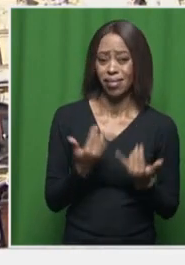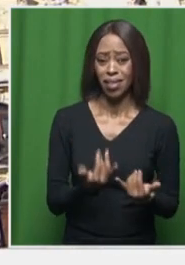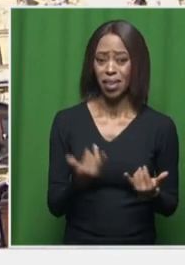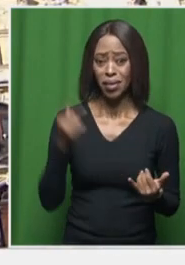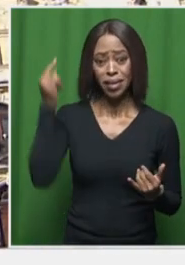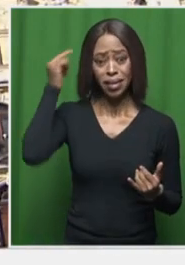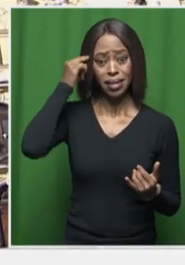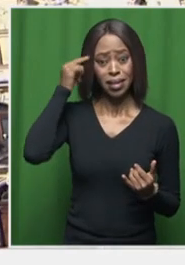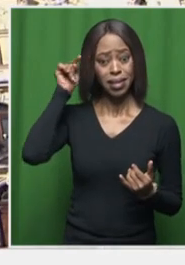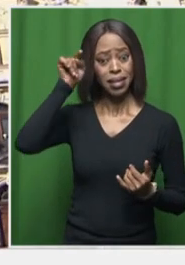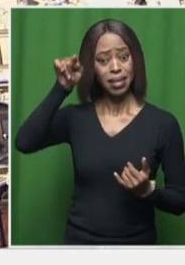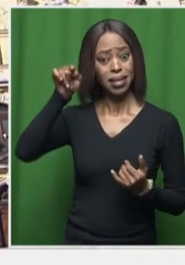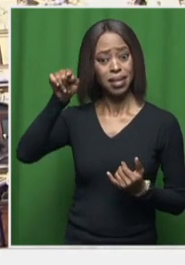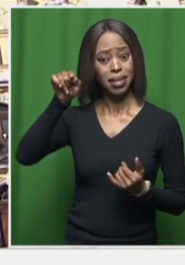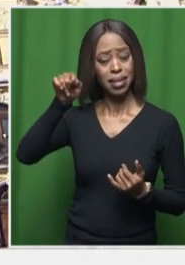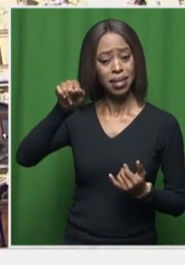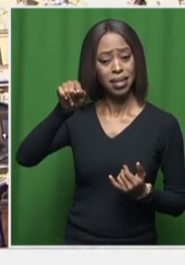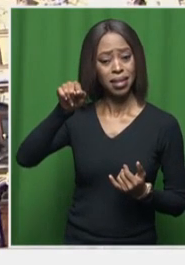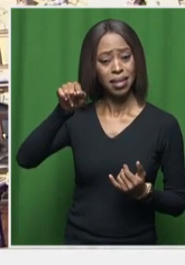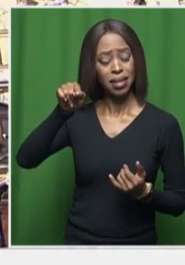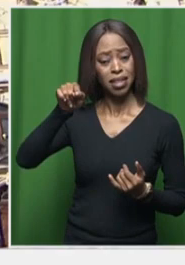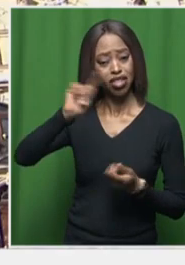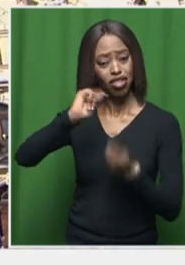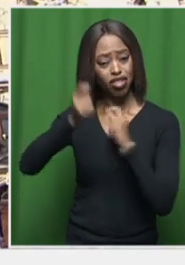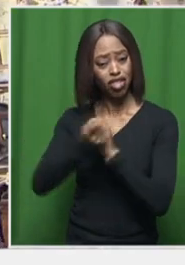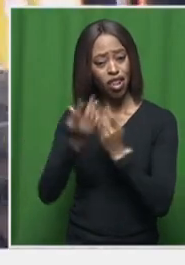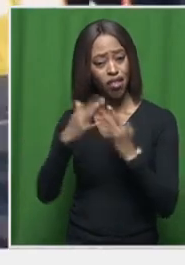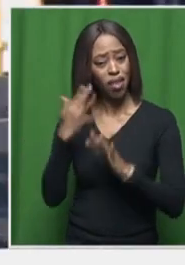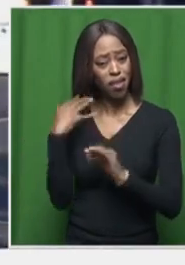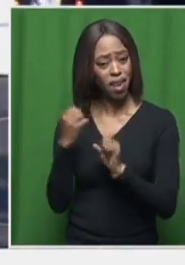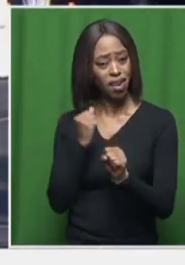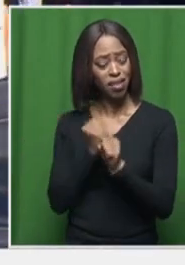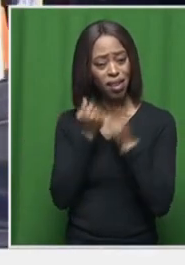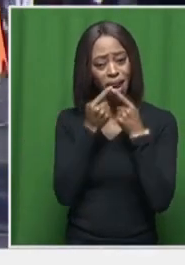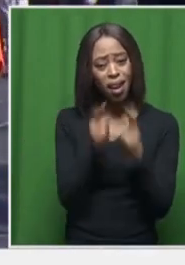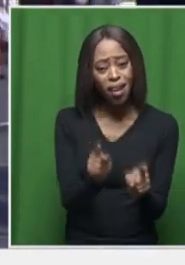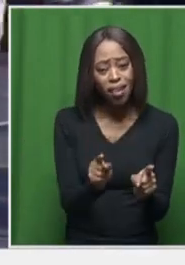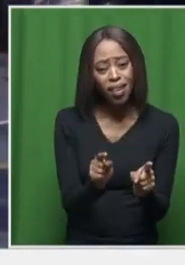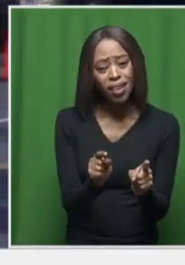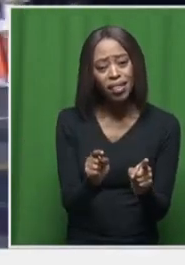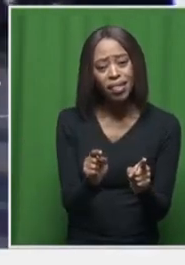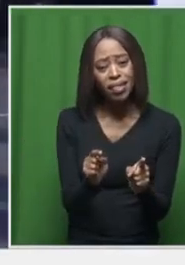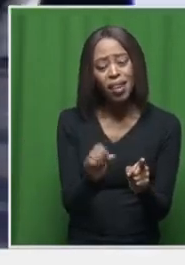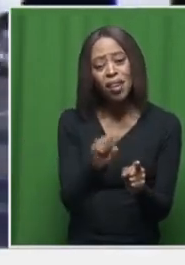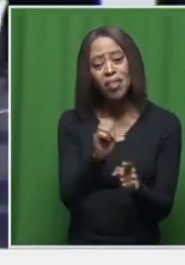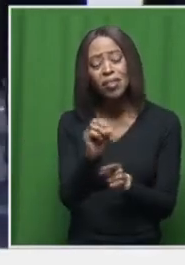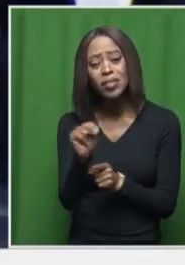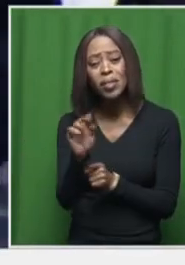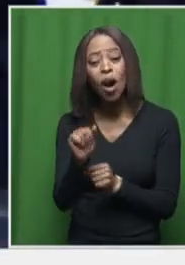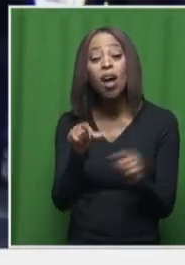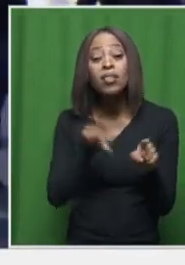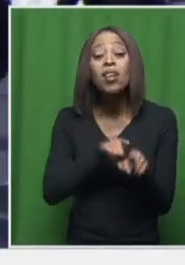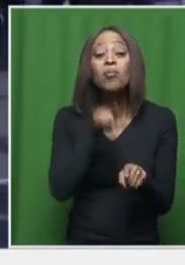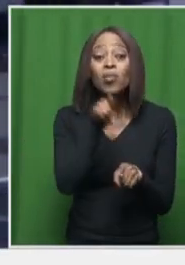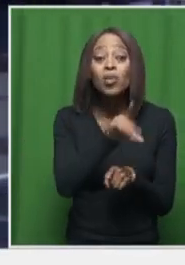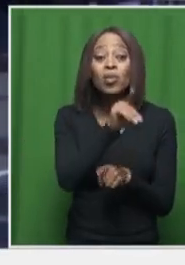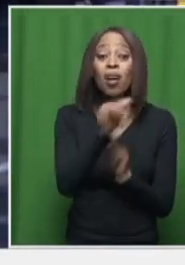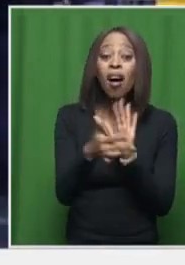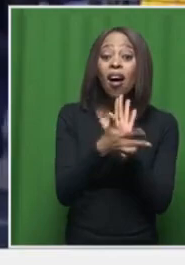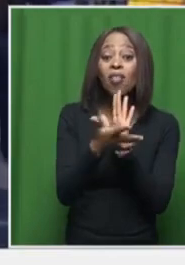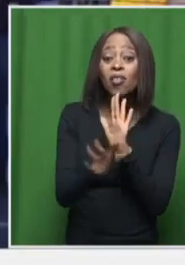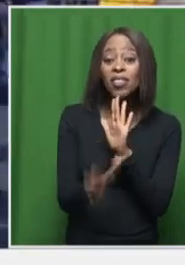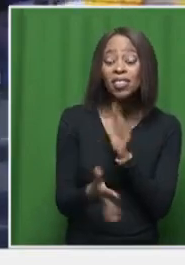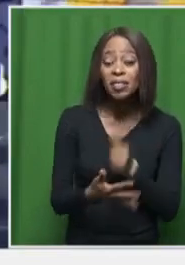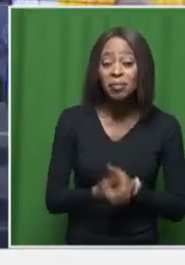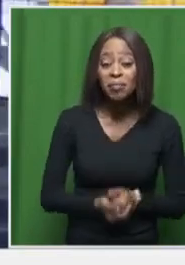now that he may have made an about U-turn on last year's pronouncements in the State of the Nation address, which you, as the DA, endorsed as